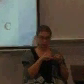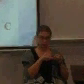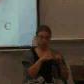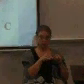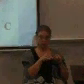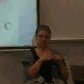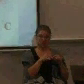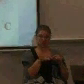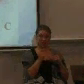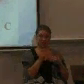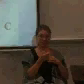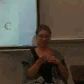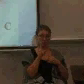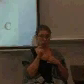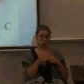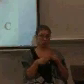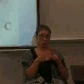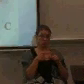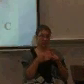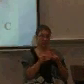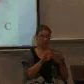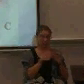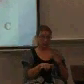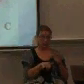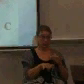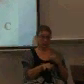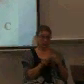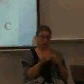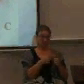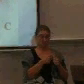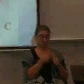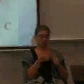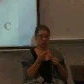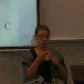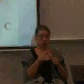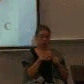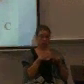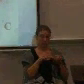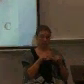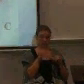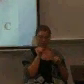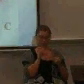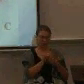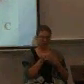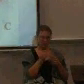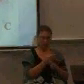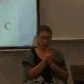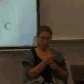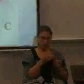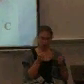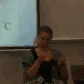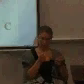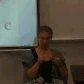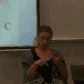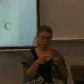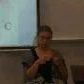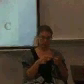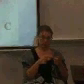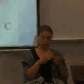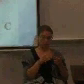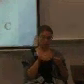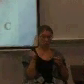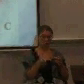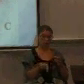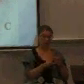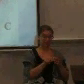And the thing that he noticed when he did that, one, was that their hole sizes were not that regular. But two, all these